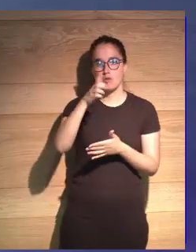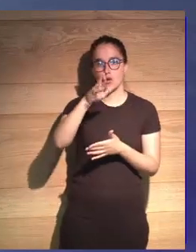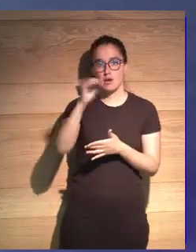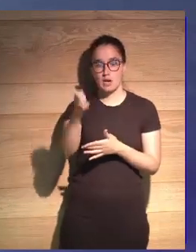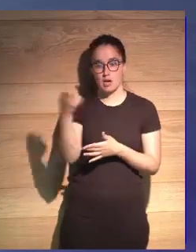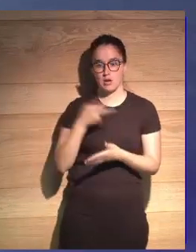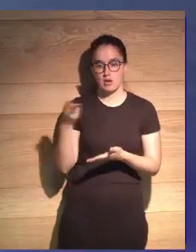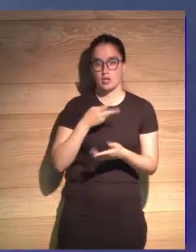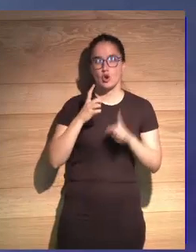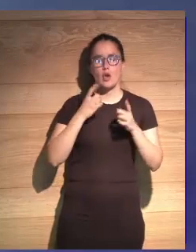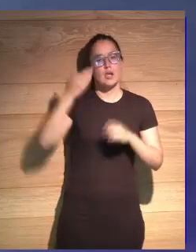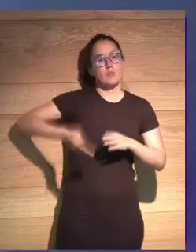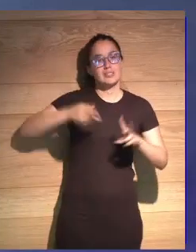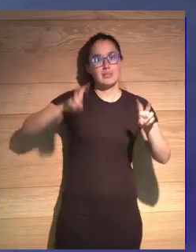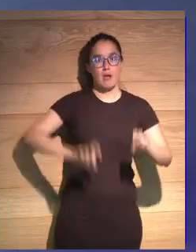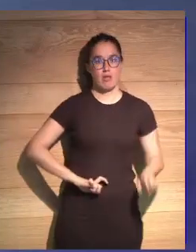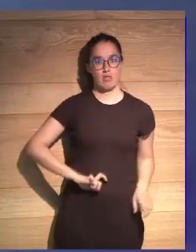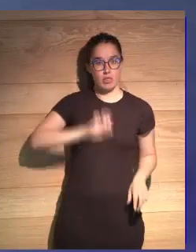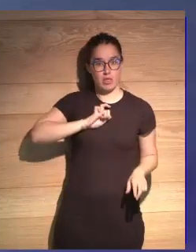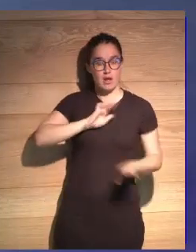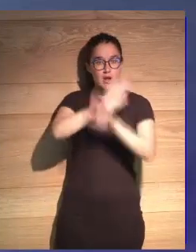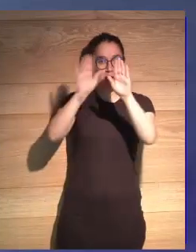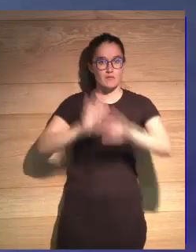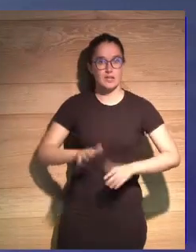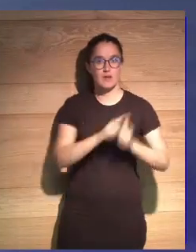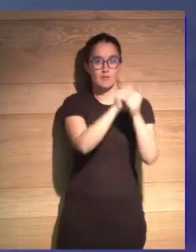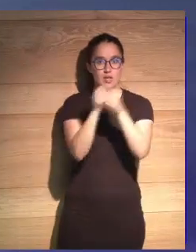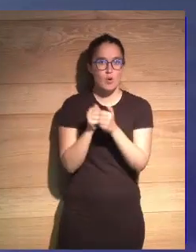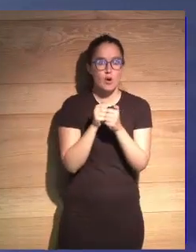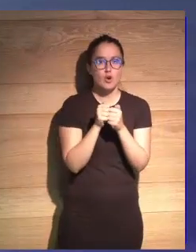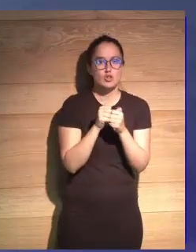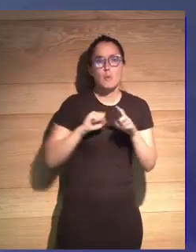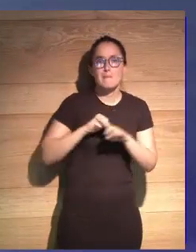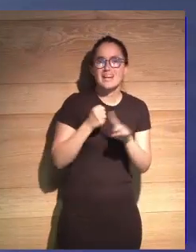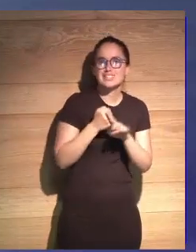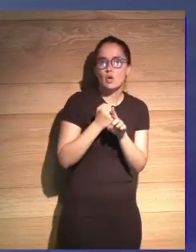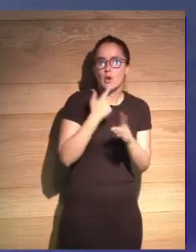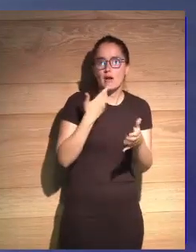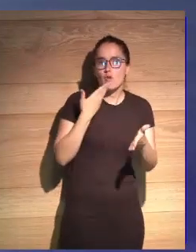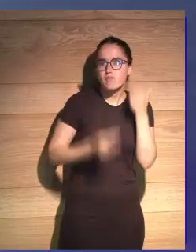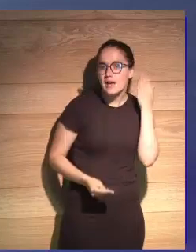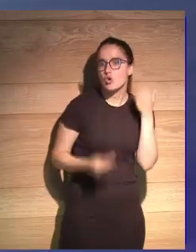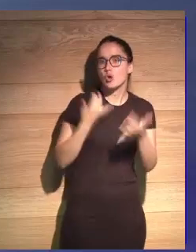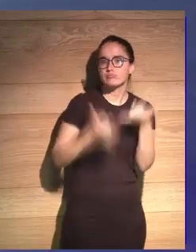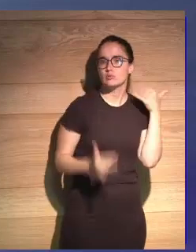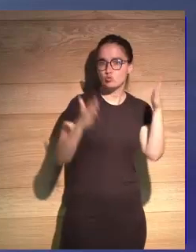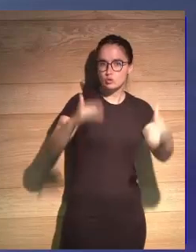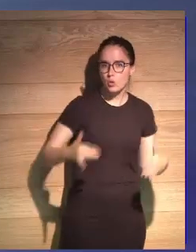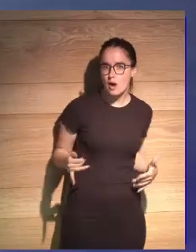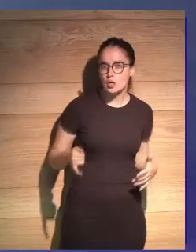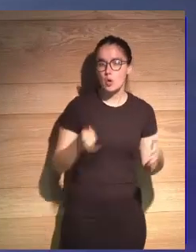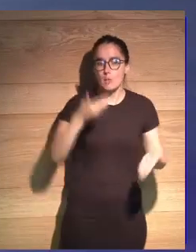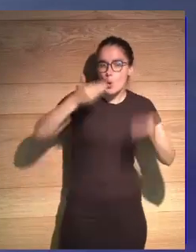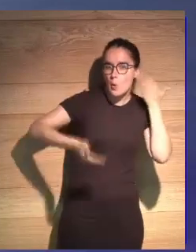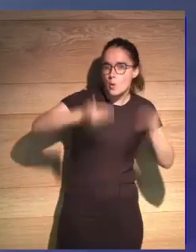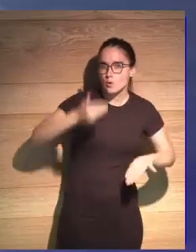reached the solution of a video game, this helps you develop your self-esteem, because in video games you don't have the pressure if